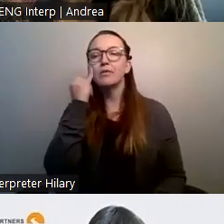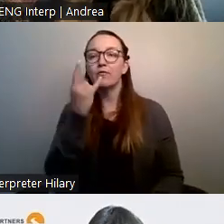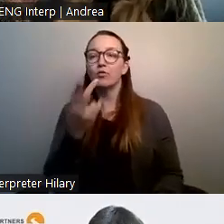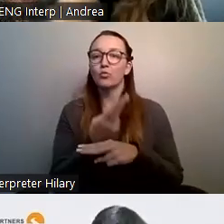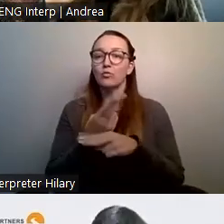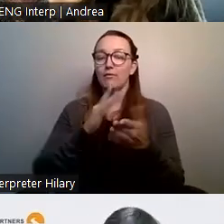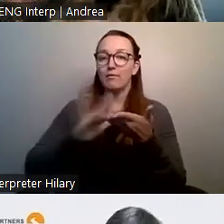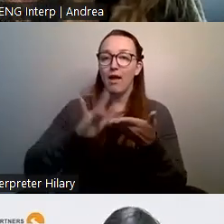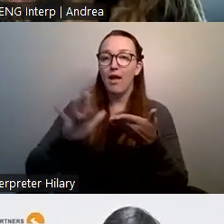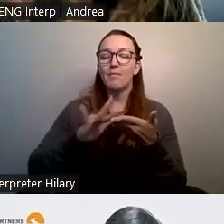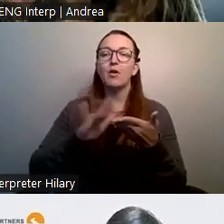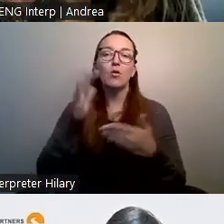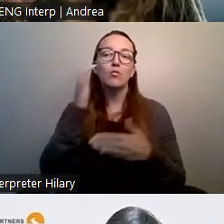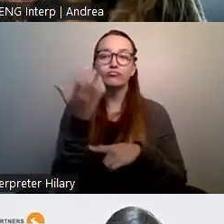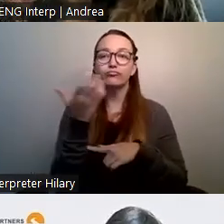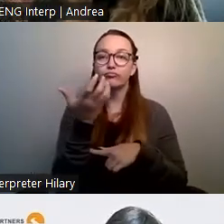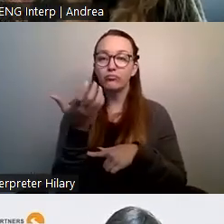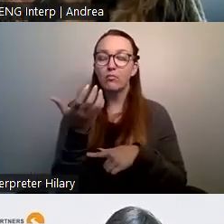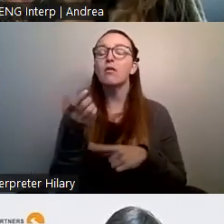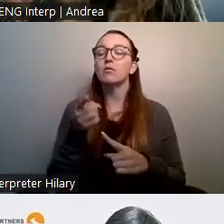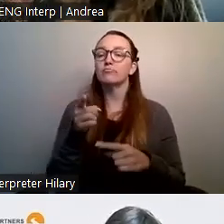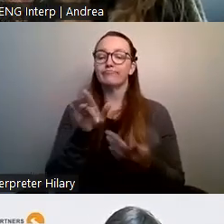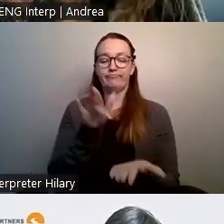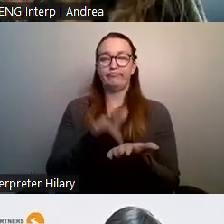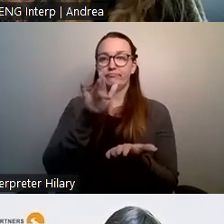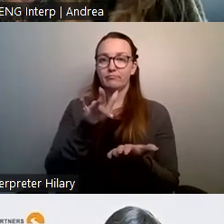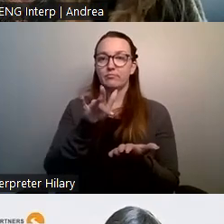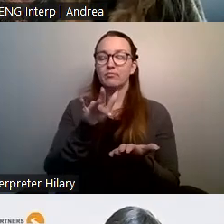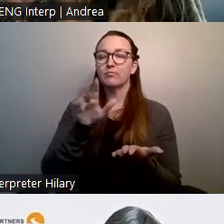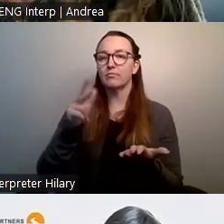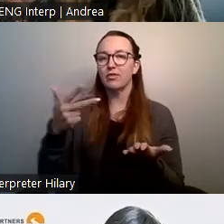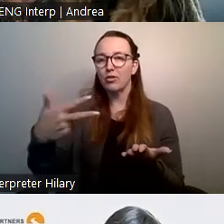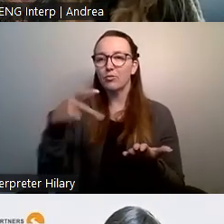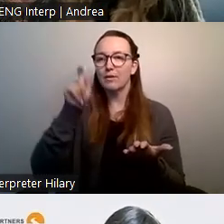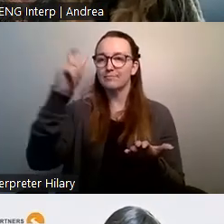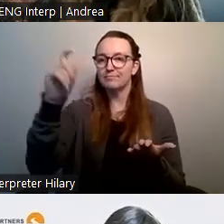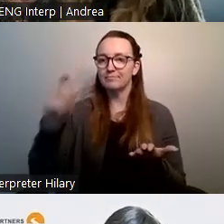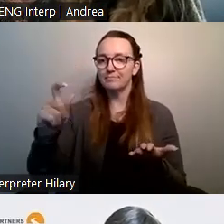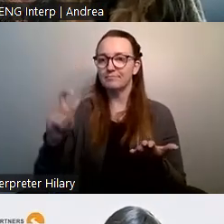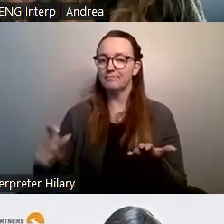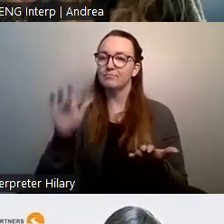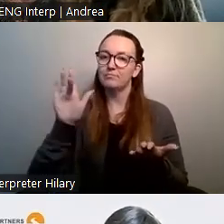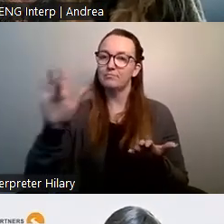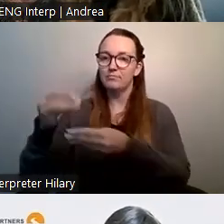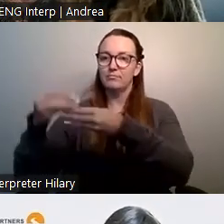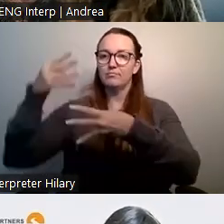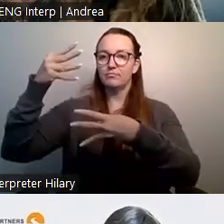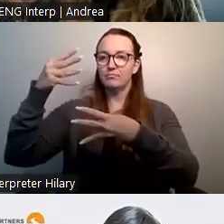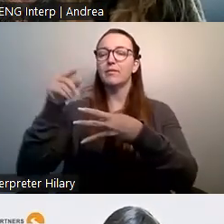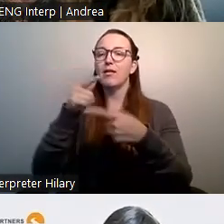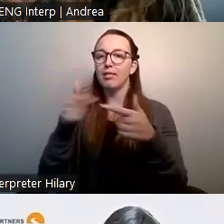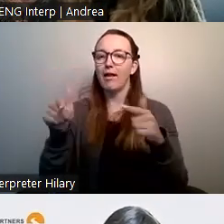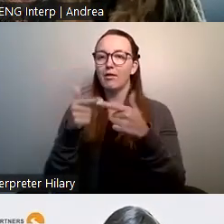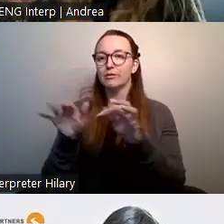device, simply tap lightly on the screen to bring up the three-dot menu, then select language interpretation,